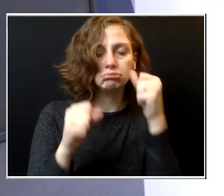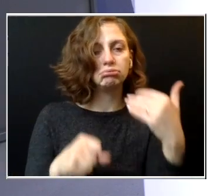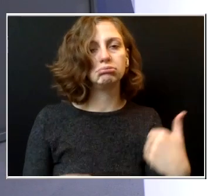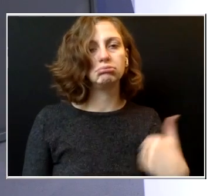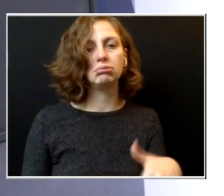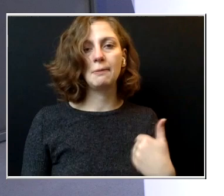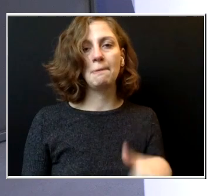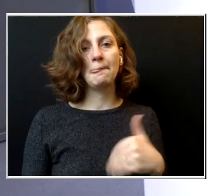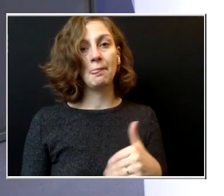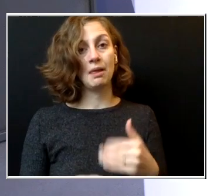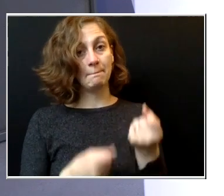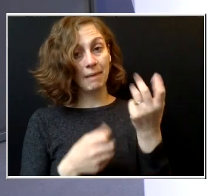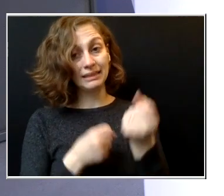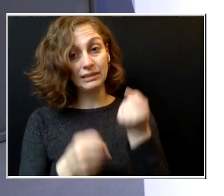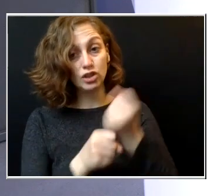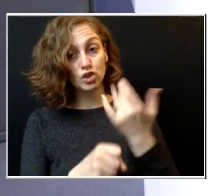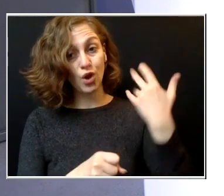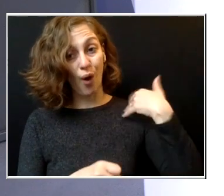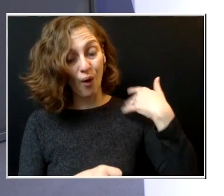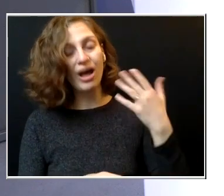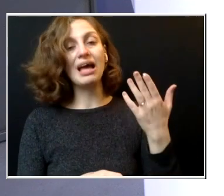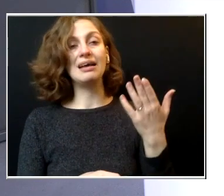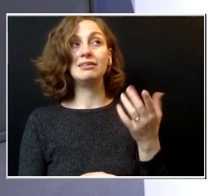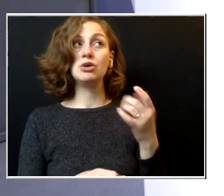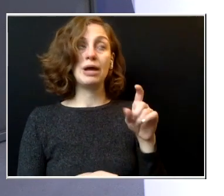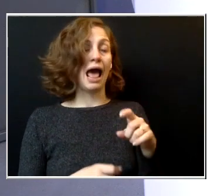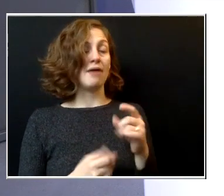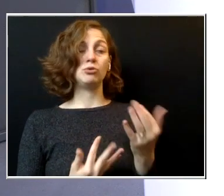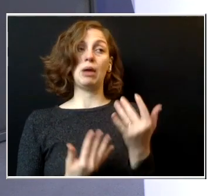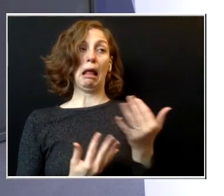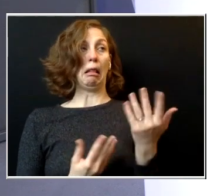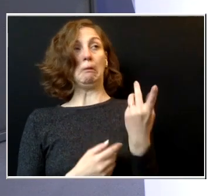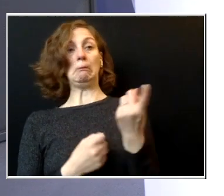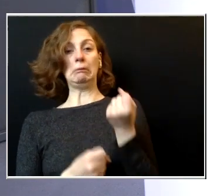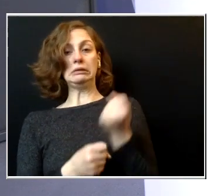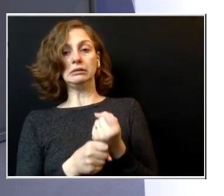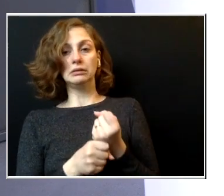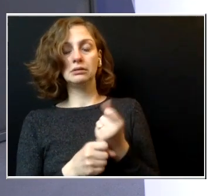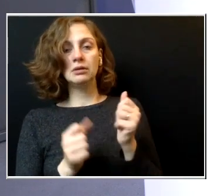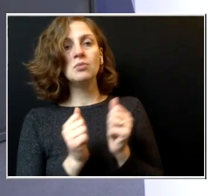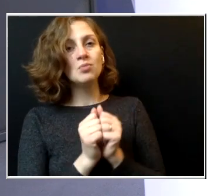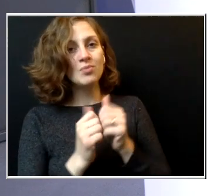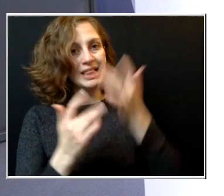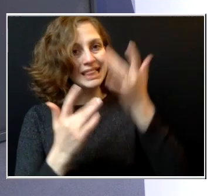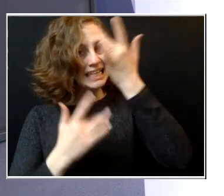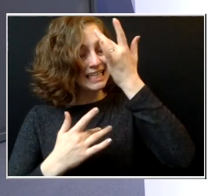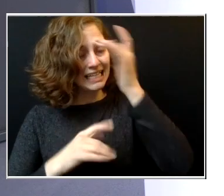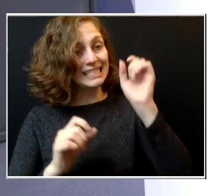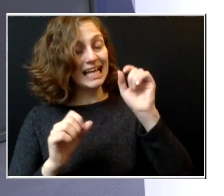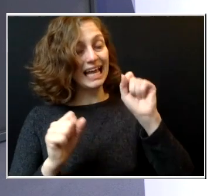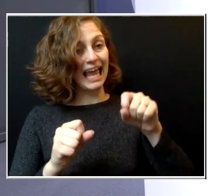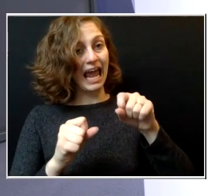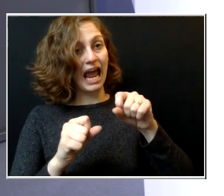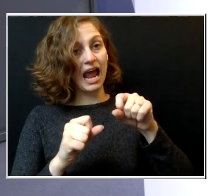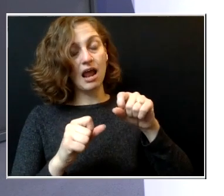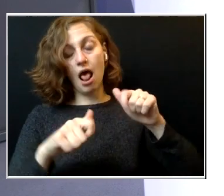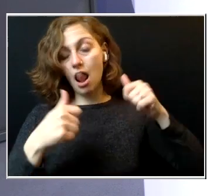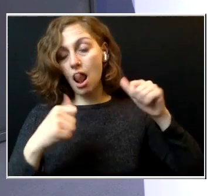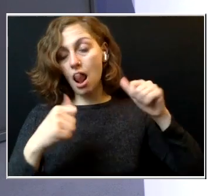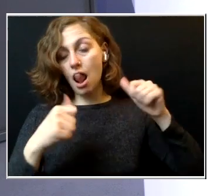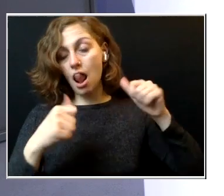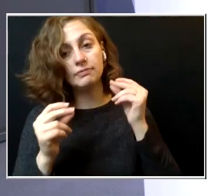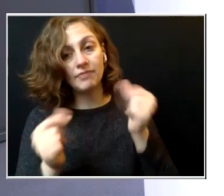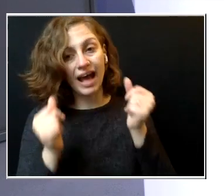more like a year, and in a disease which can progress rapidly like pulmonary fibrosis, a lot of times people are dying on that waiting list. Yeah. And so I